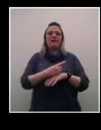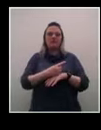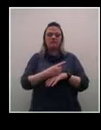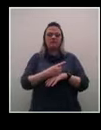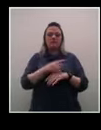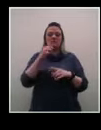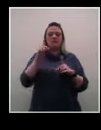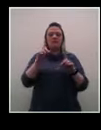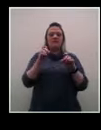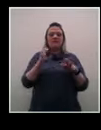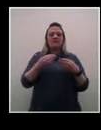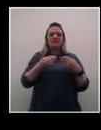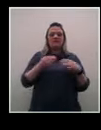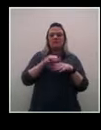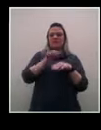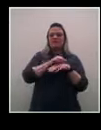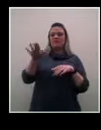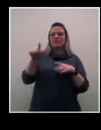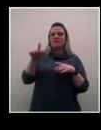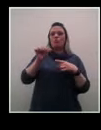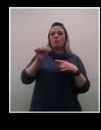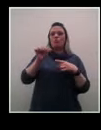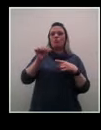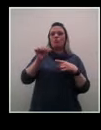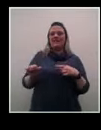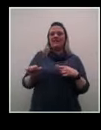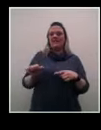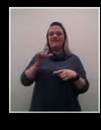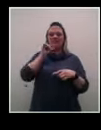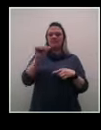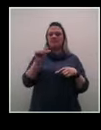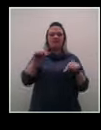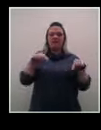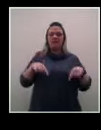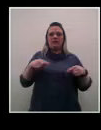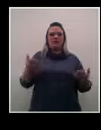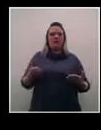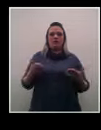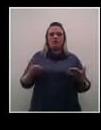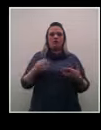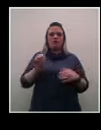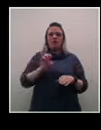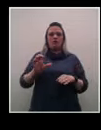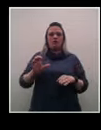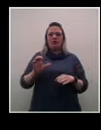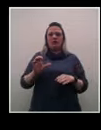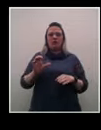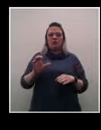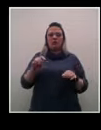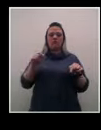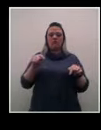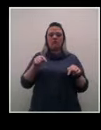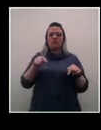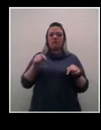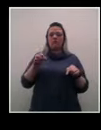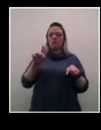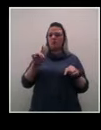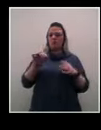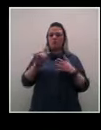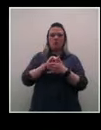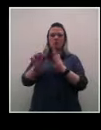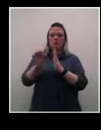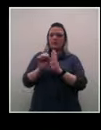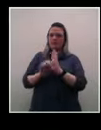test material is then being sent back to Albany. It is not being done by the New York State, or excuse me, the Erie County Department of Health. It's being done by the New York State Department